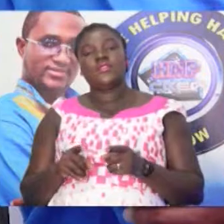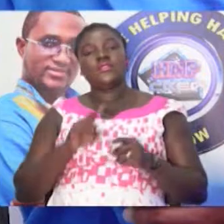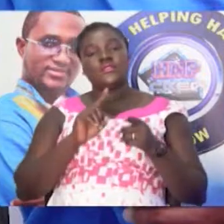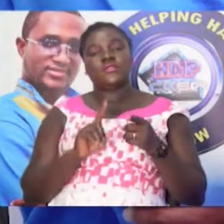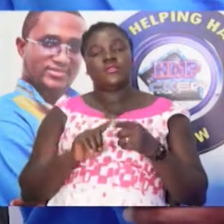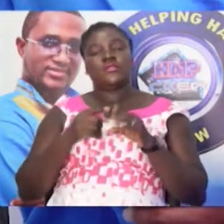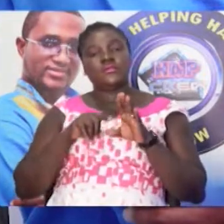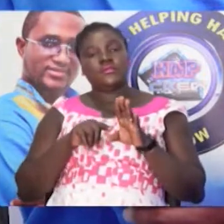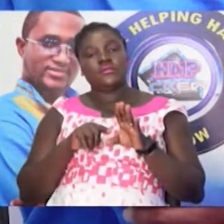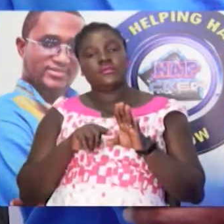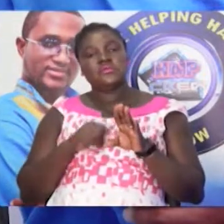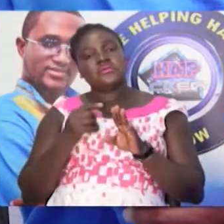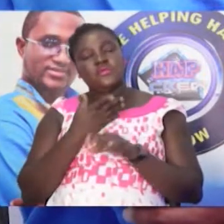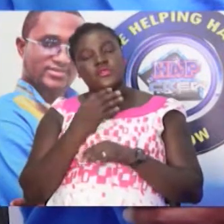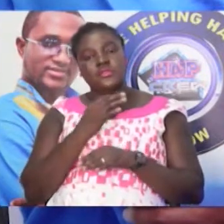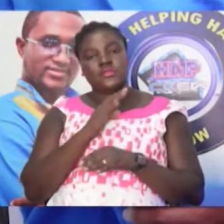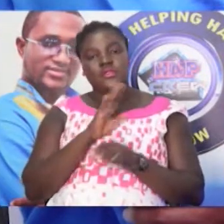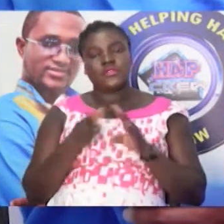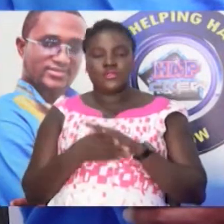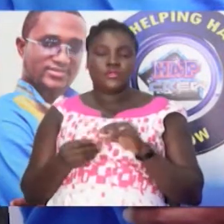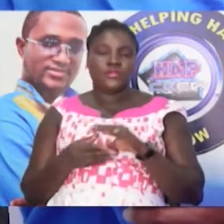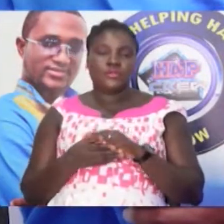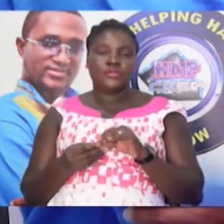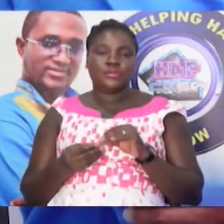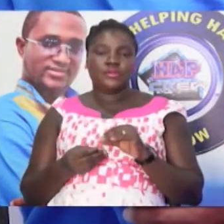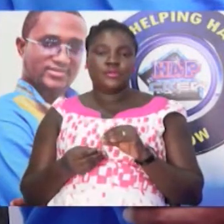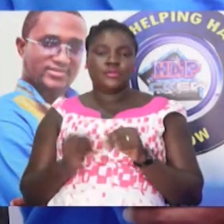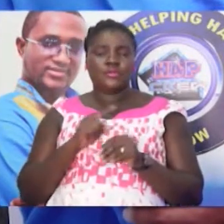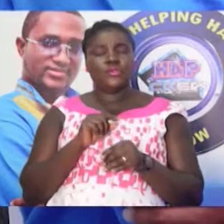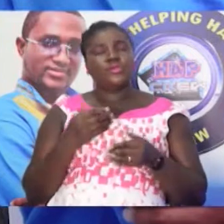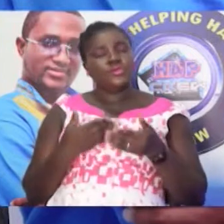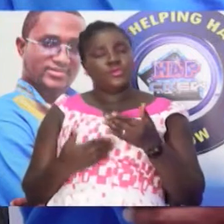So, Elsie, let's go straight to the beginning of your story.